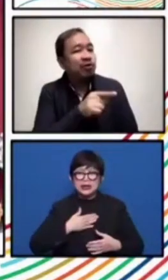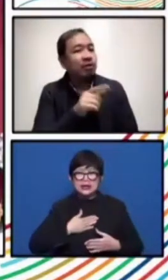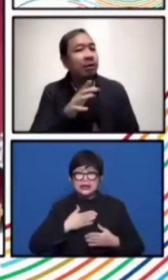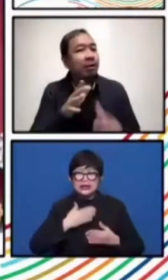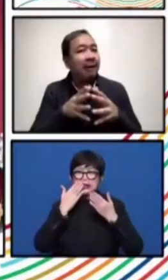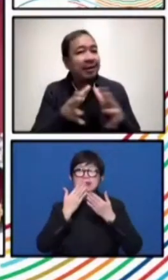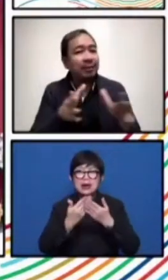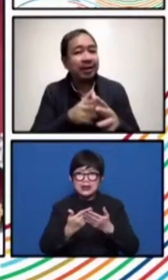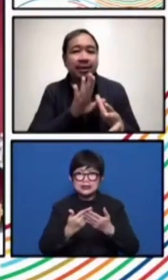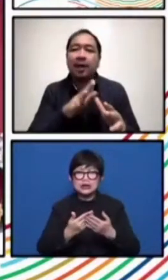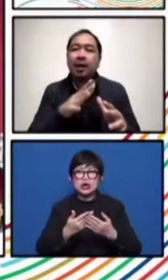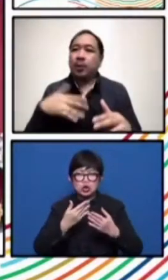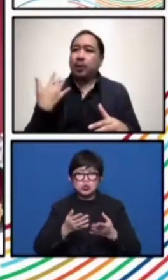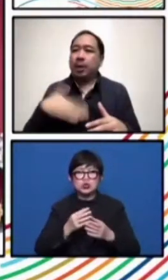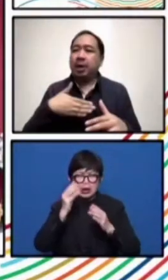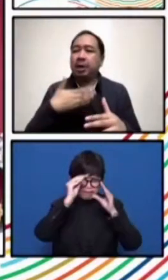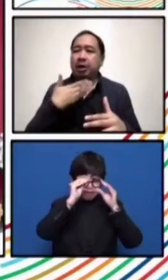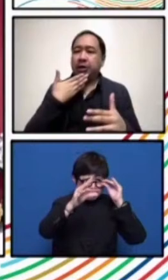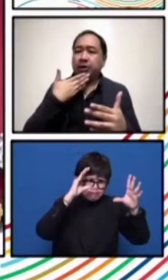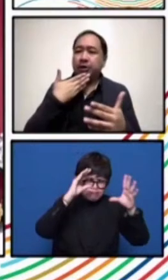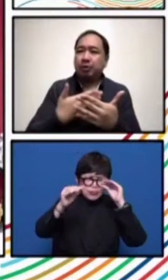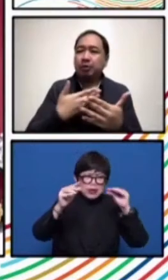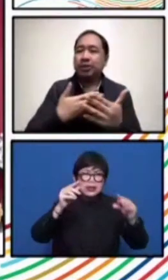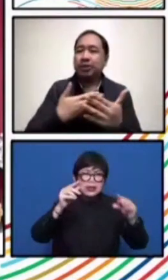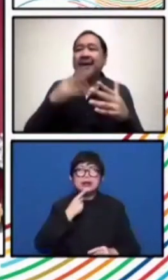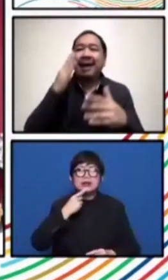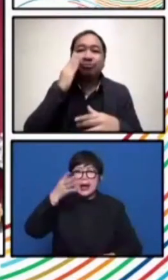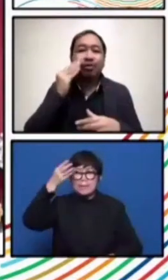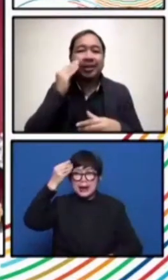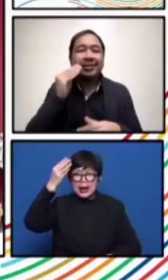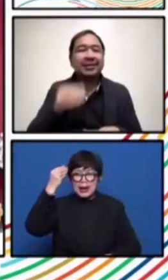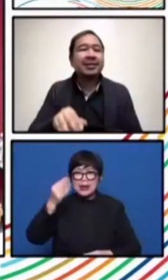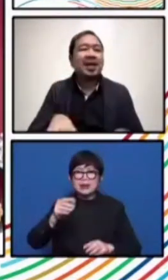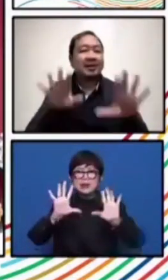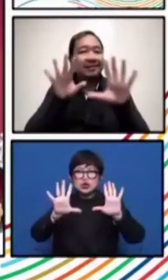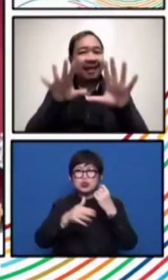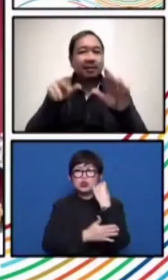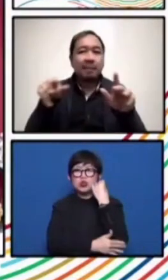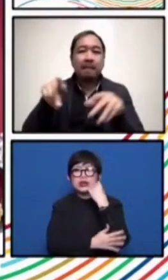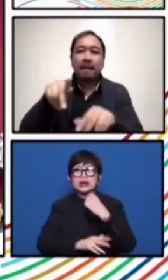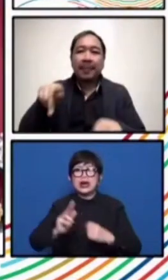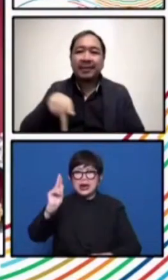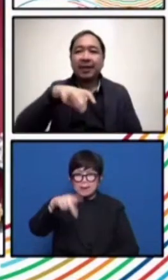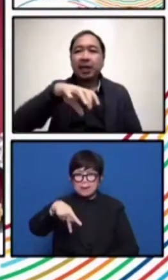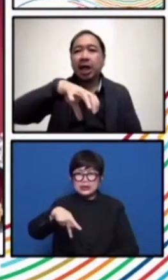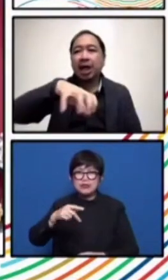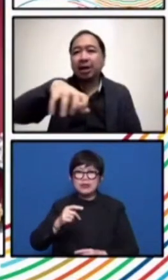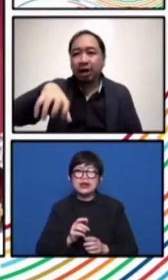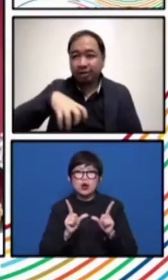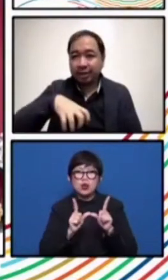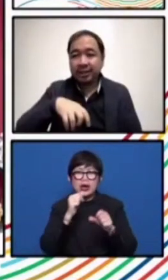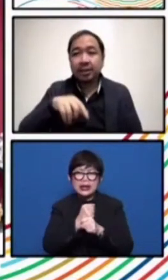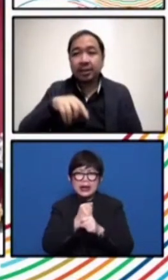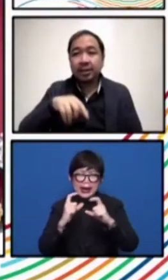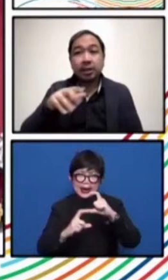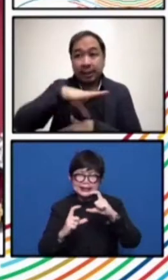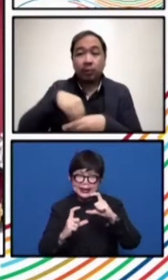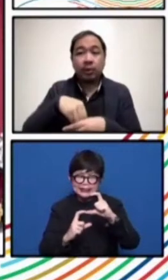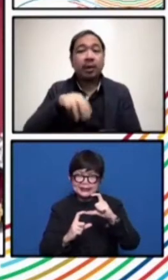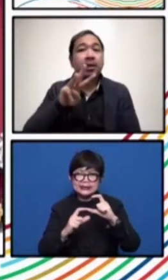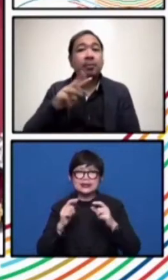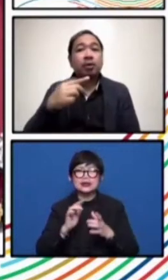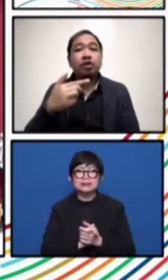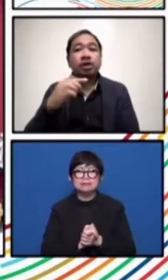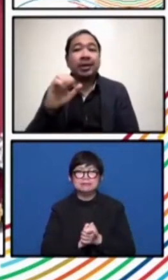commendable experience among the 10 Pacific island countries in integrating the wgss in the censuses um the